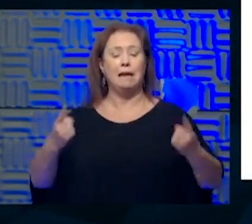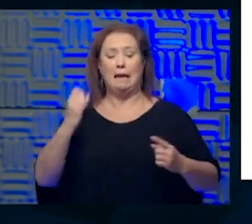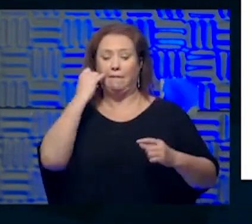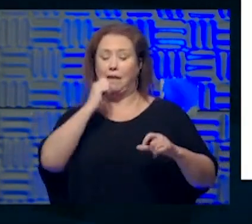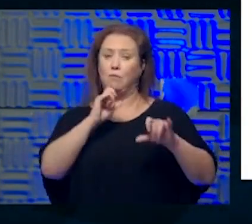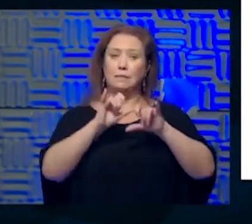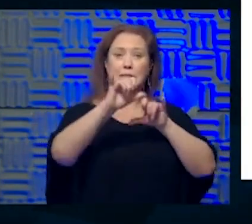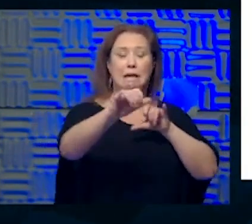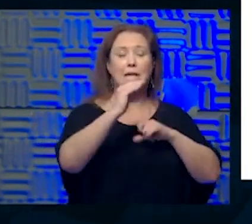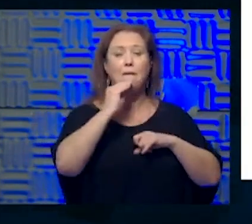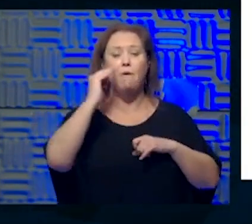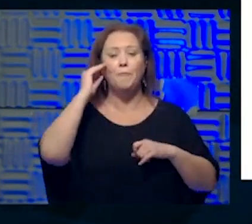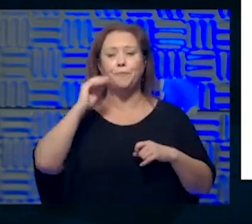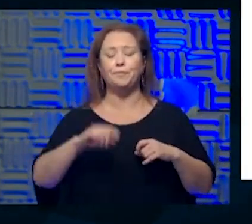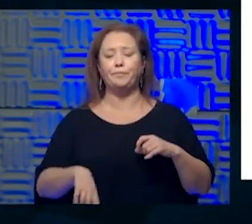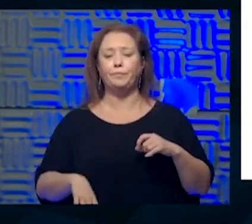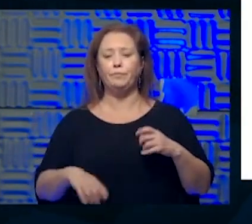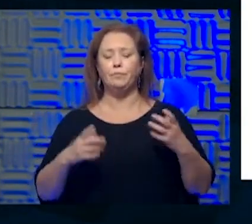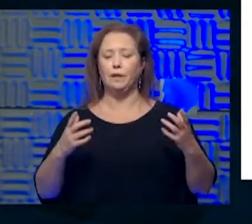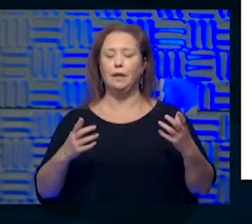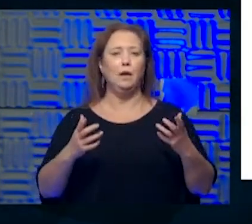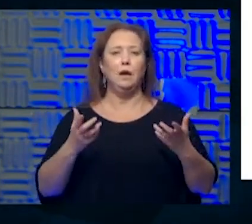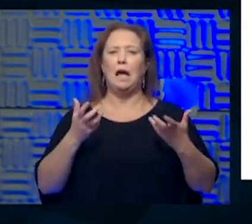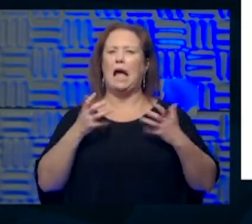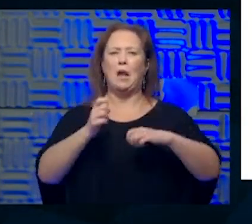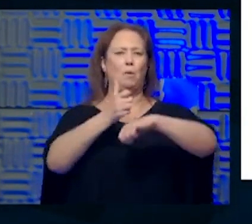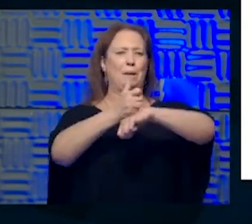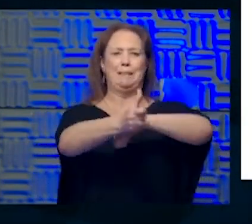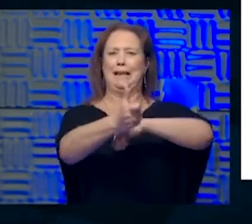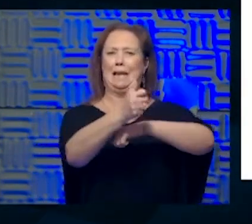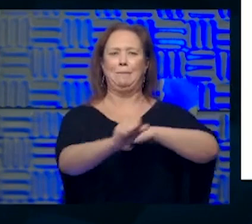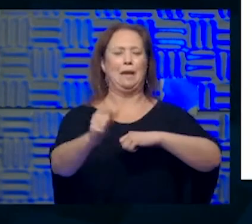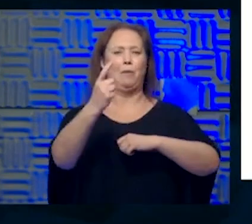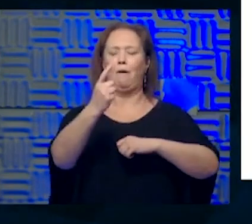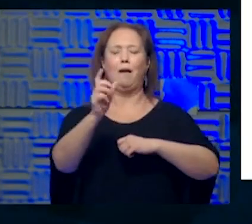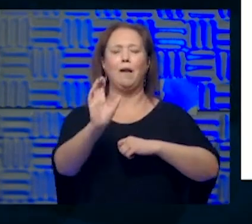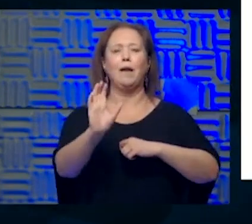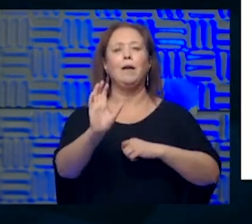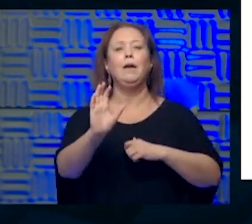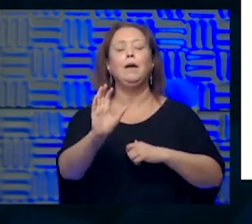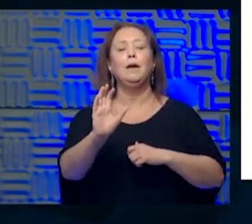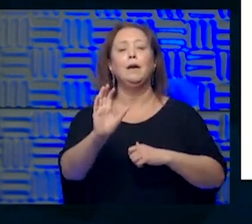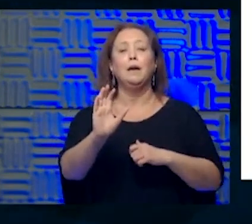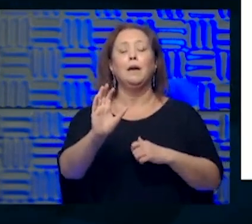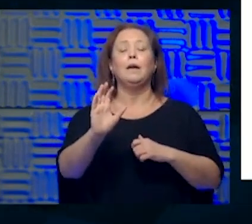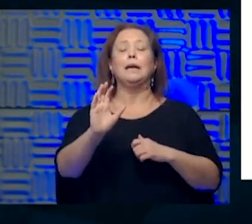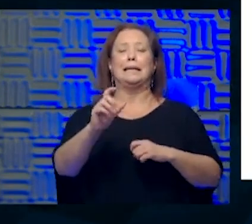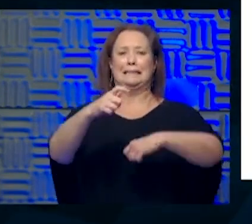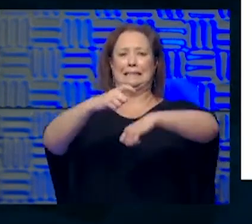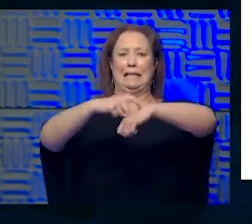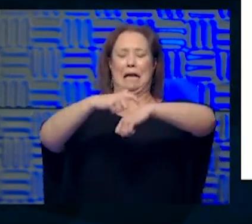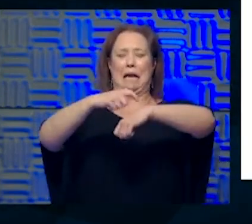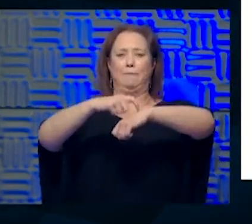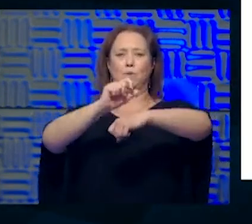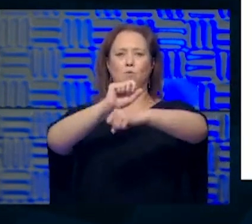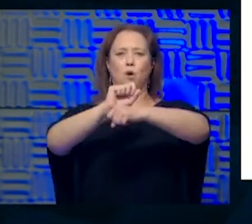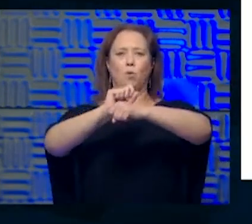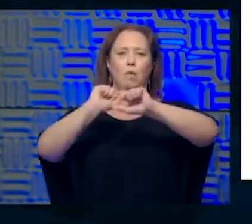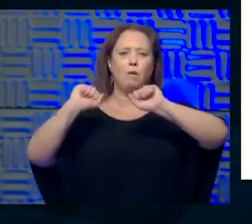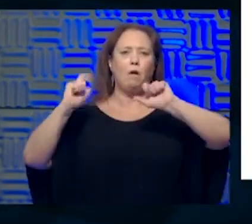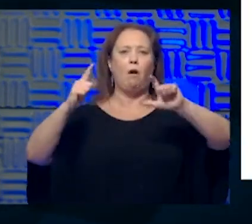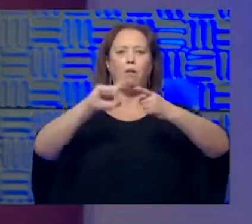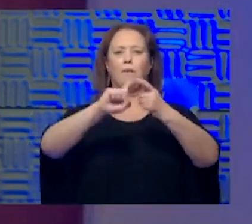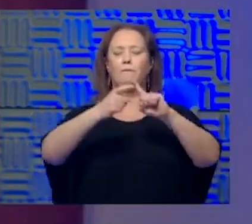at home, if they don't, and I don't want to blame anybody for anything they do, but it is time for us to work with all our